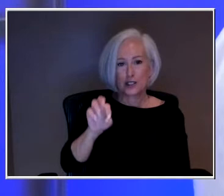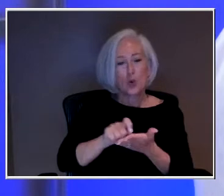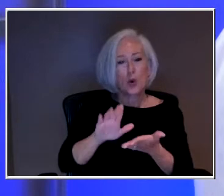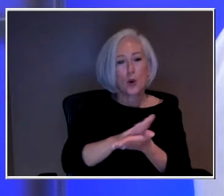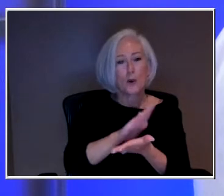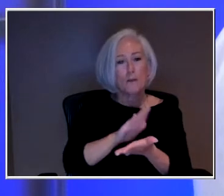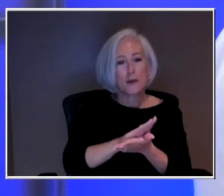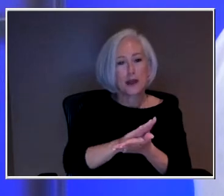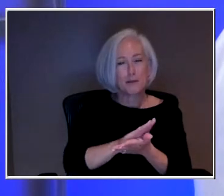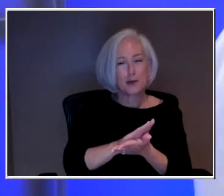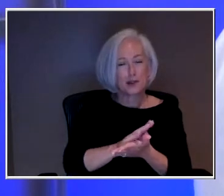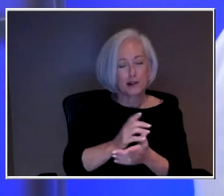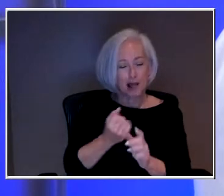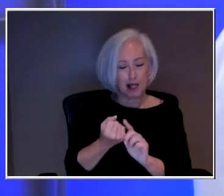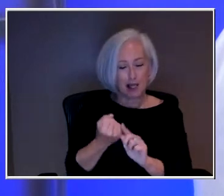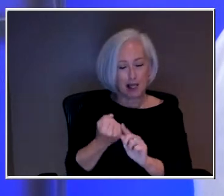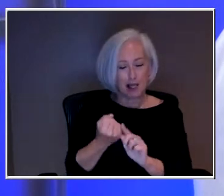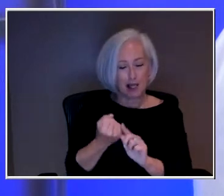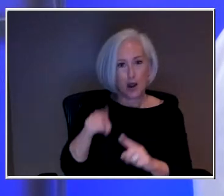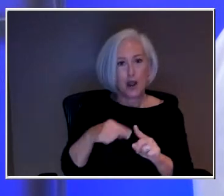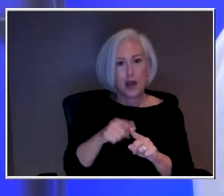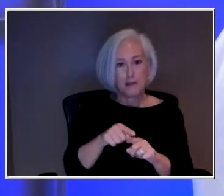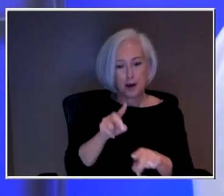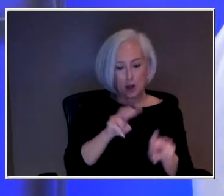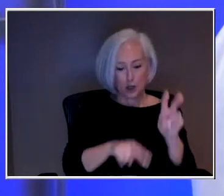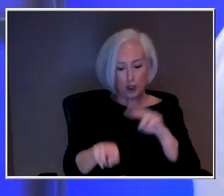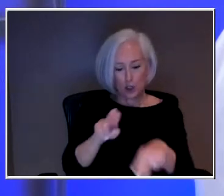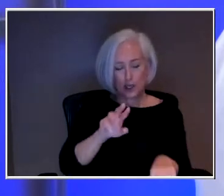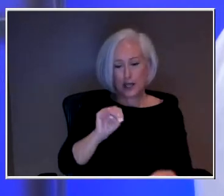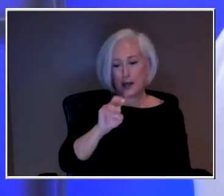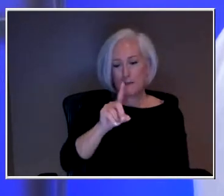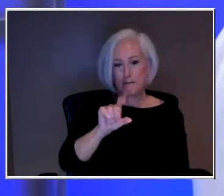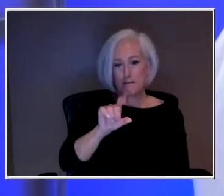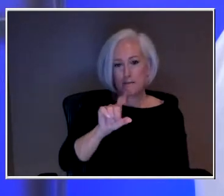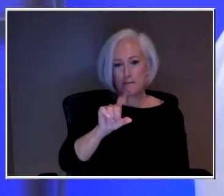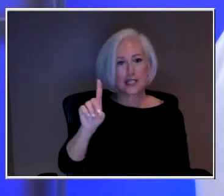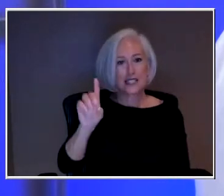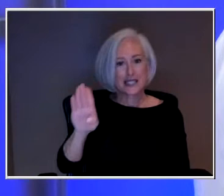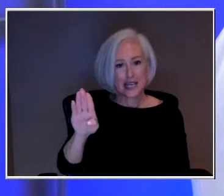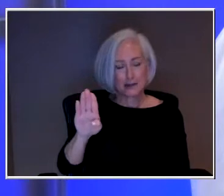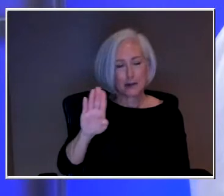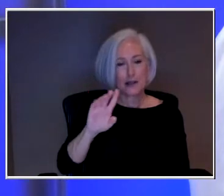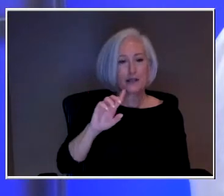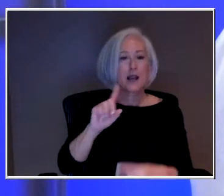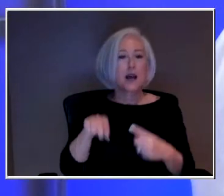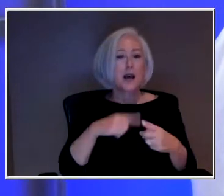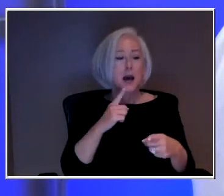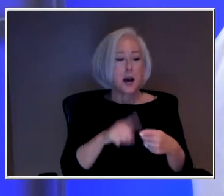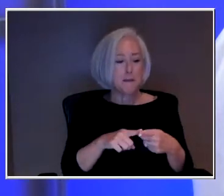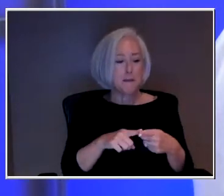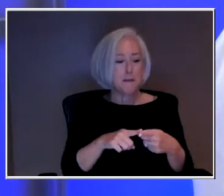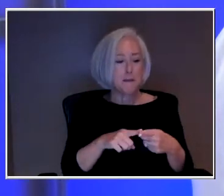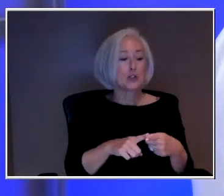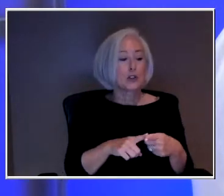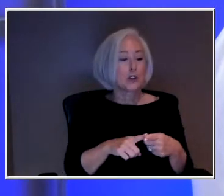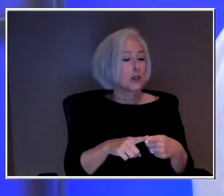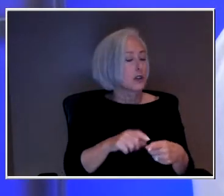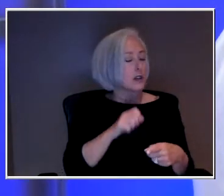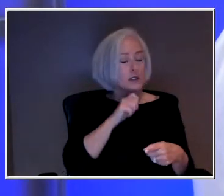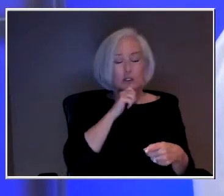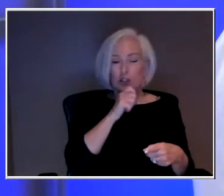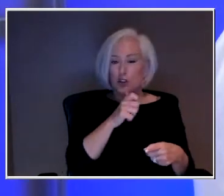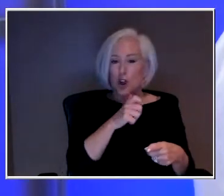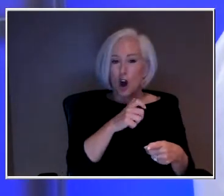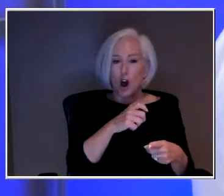at basically Medicare database data about primary cell, which is non-rechargeable, and rechargeable batteries. And it ended up being that